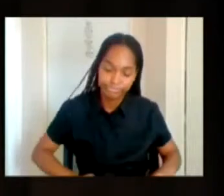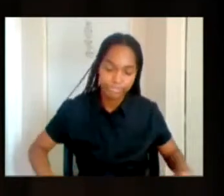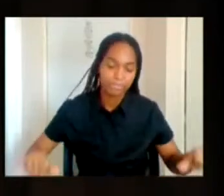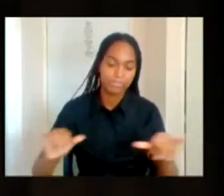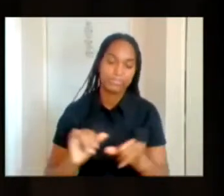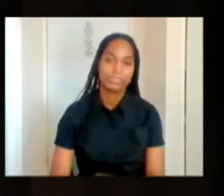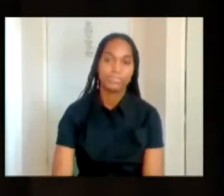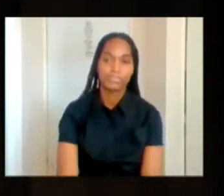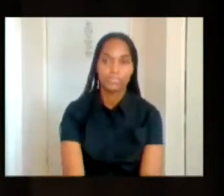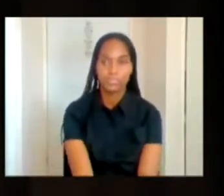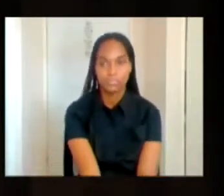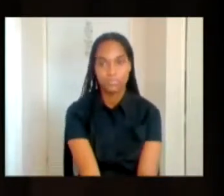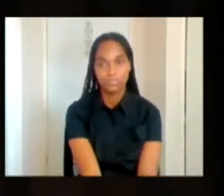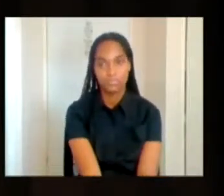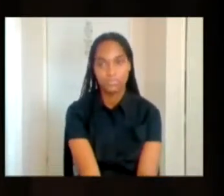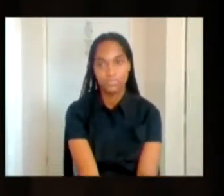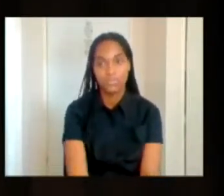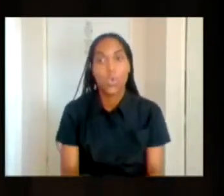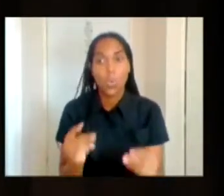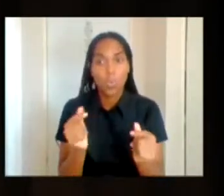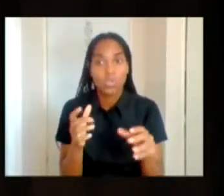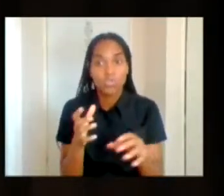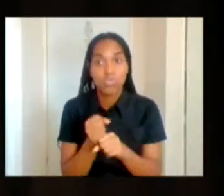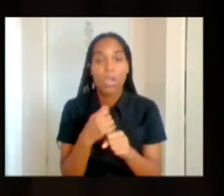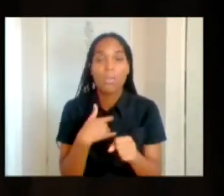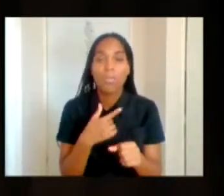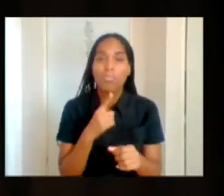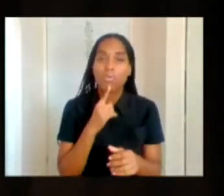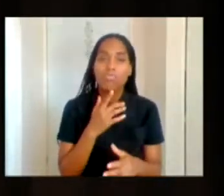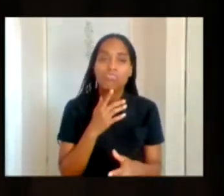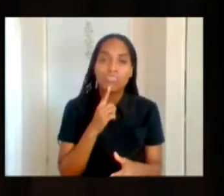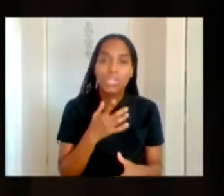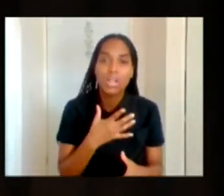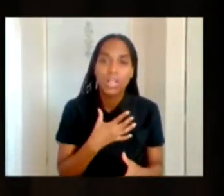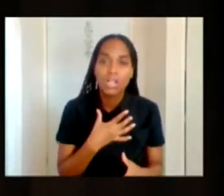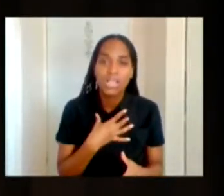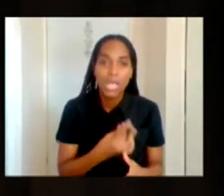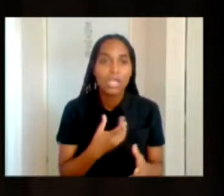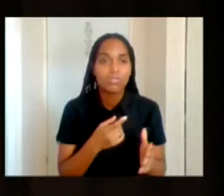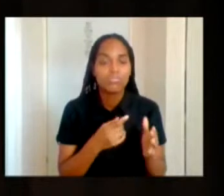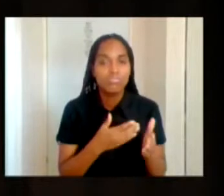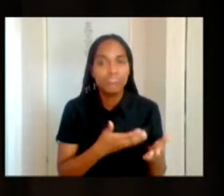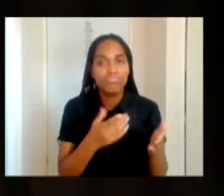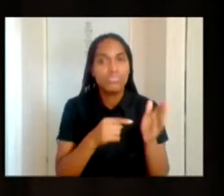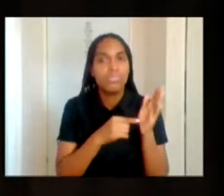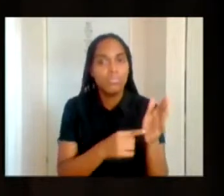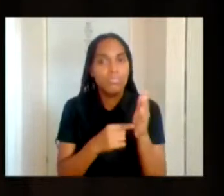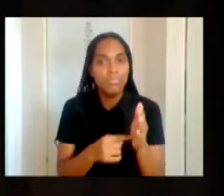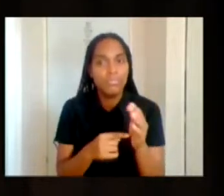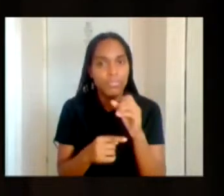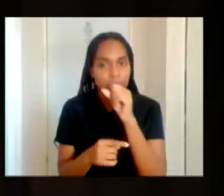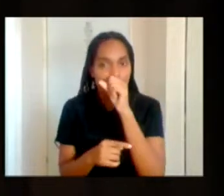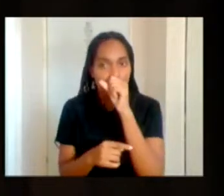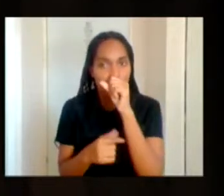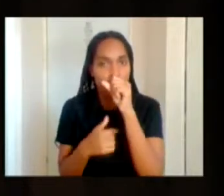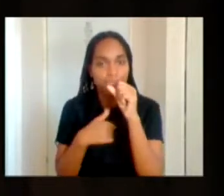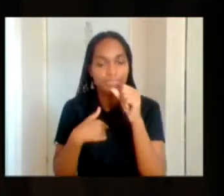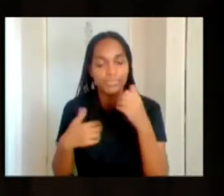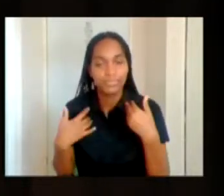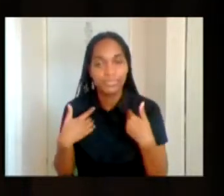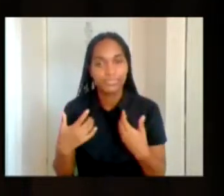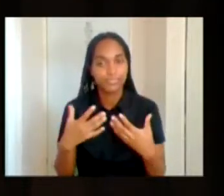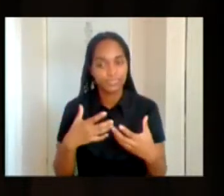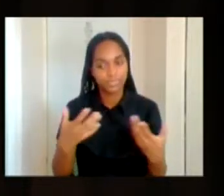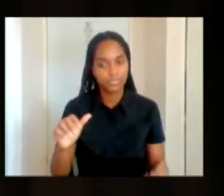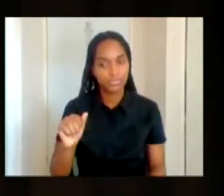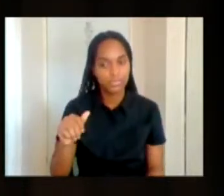So as a quick run through, I mean, I would have loved to have brought out a little demonstration. We've got, I mean, a number of applications